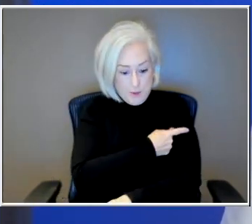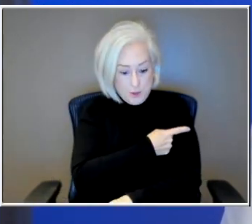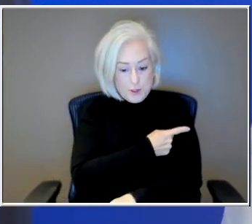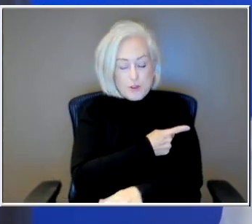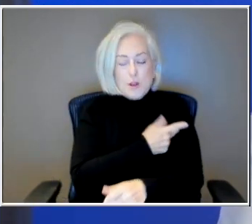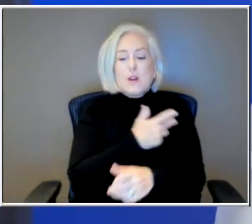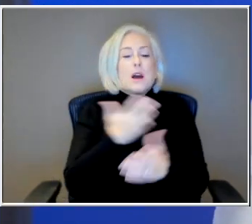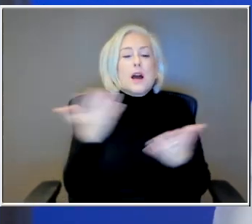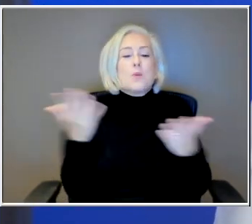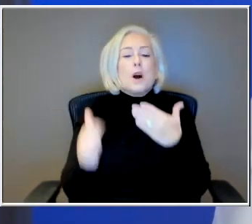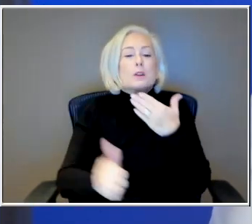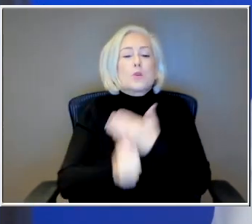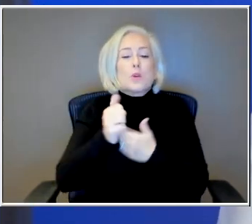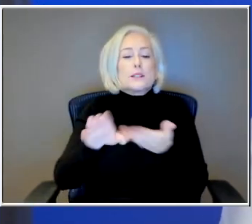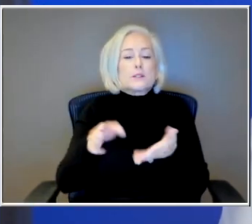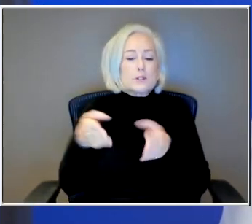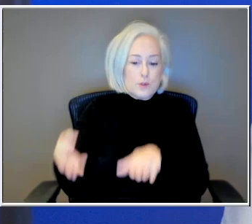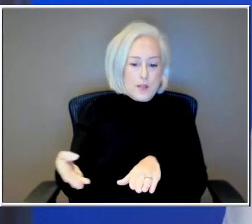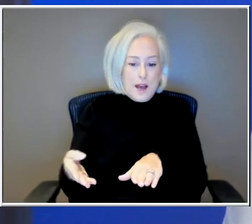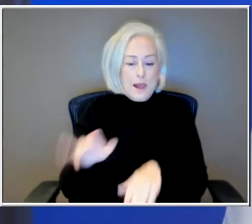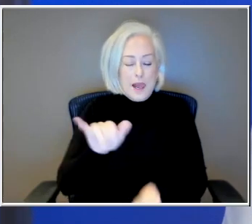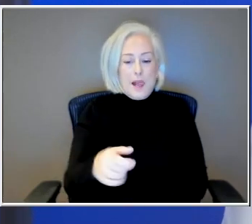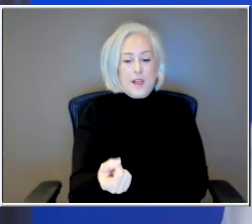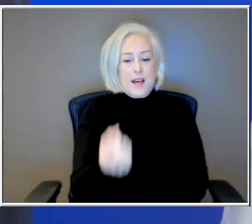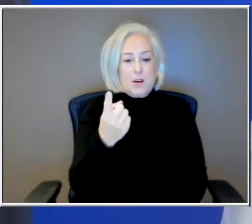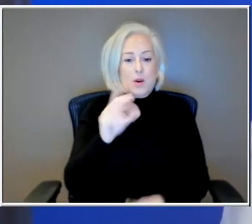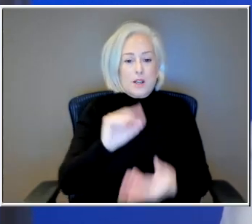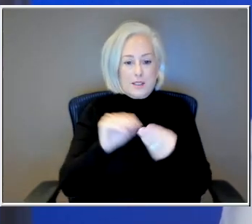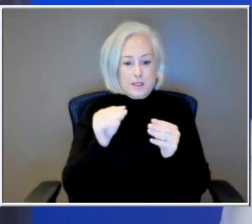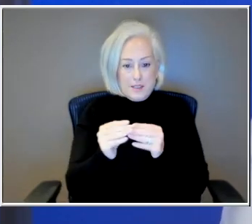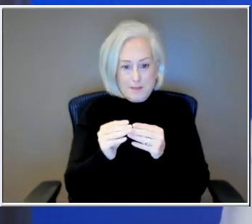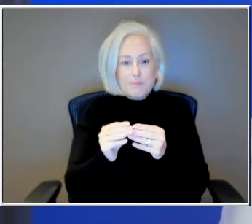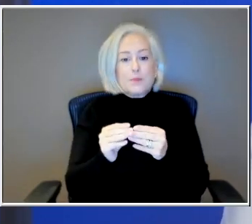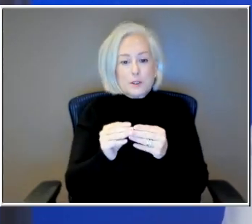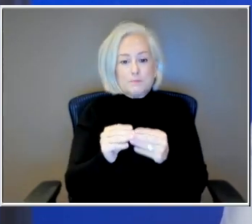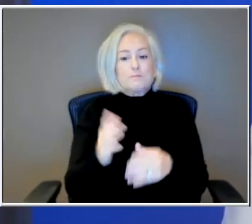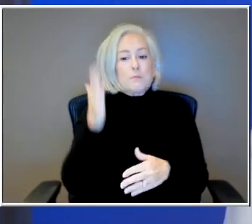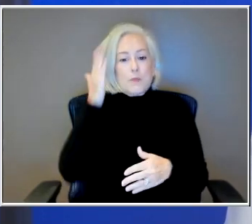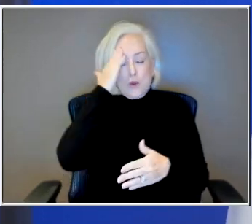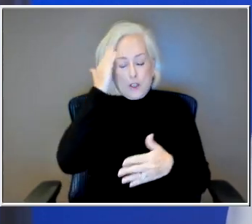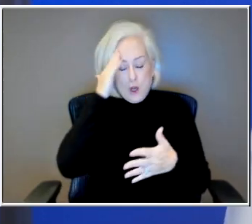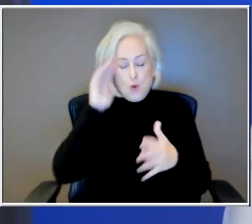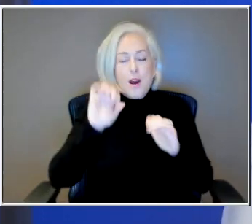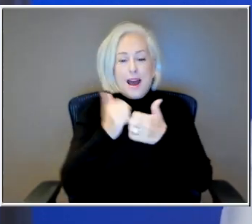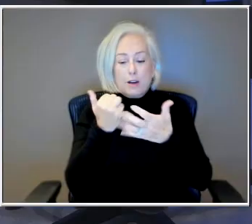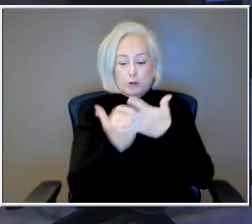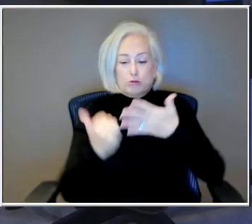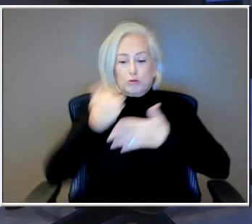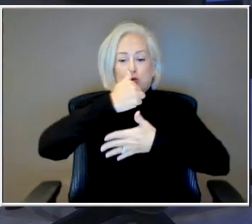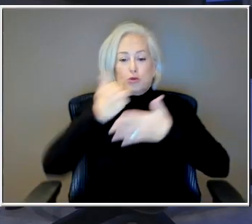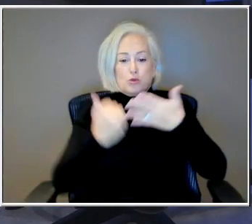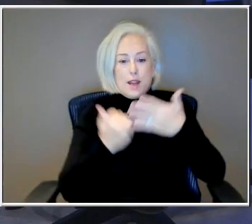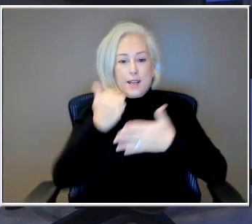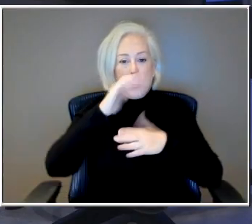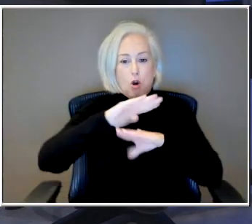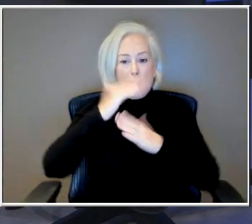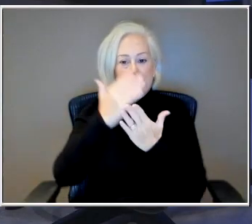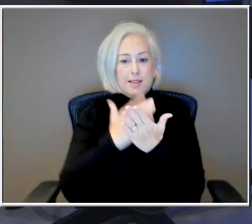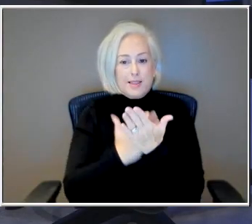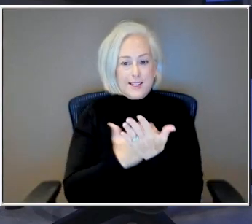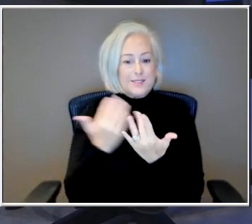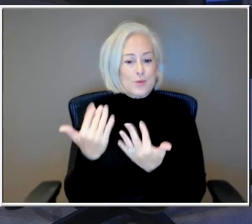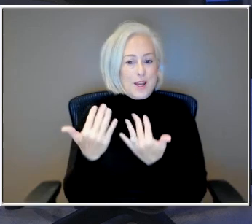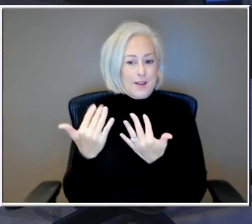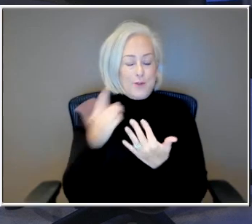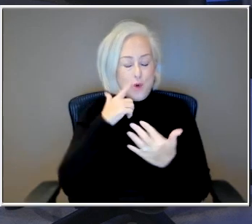use that one number to really encompass how sick that patient is and use for rank ordering on the transplant list. So Dr. Schmidt, I'm going to let you do the honors and tell us